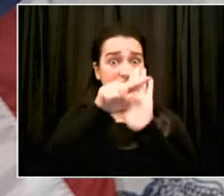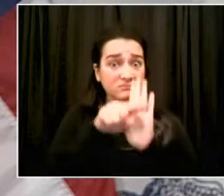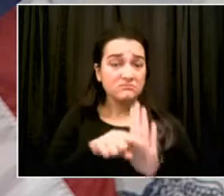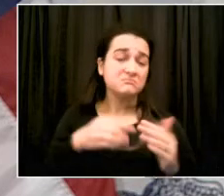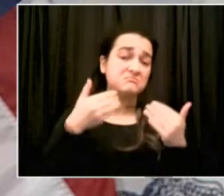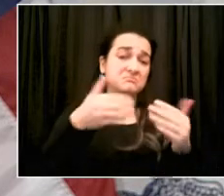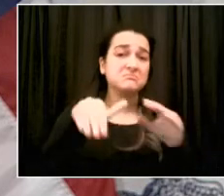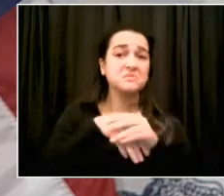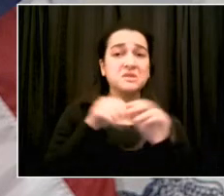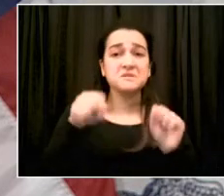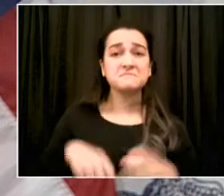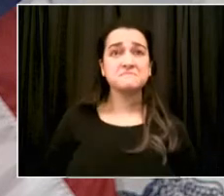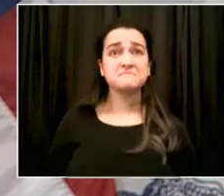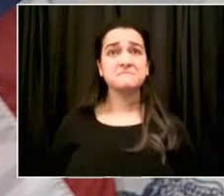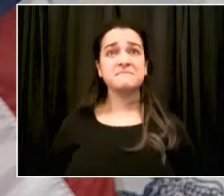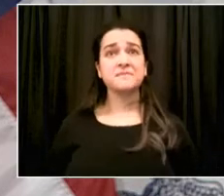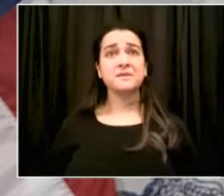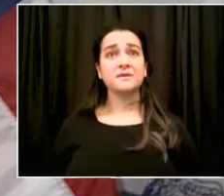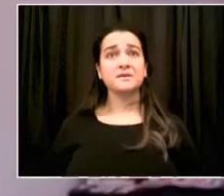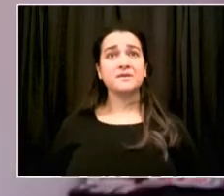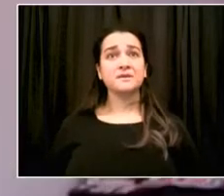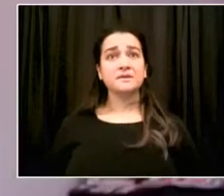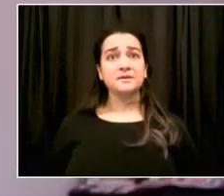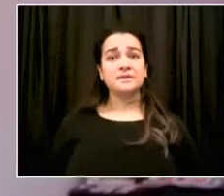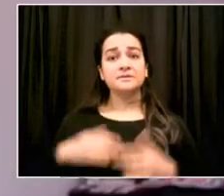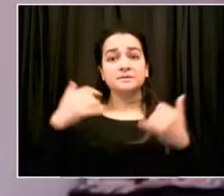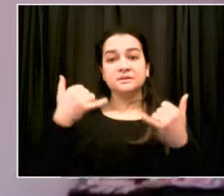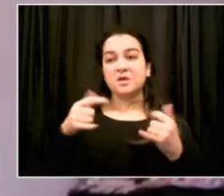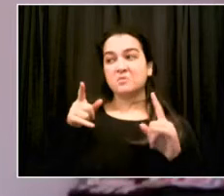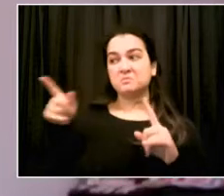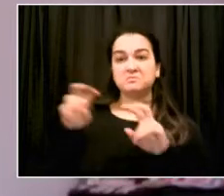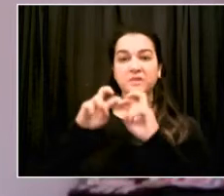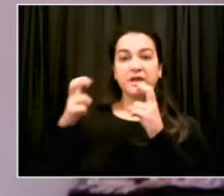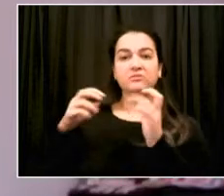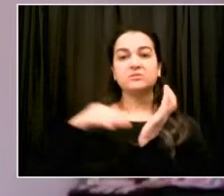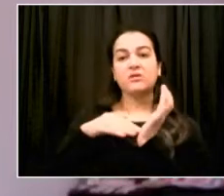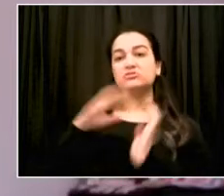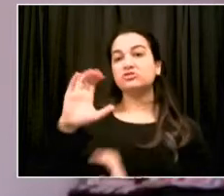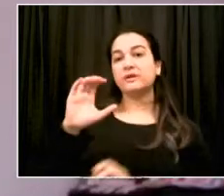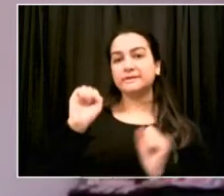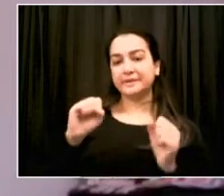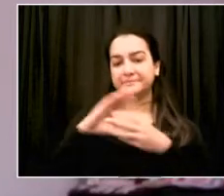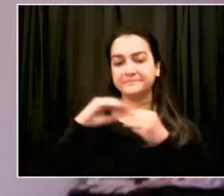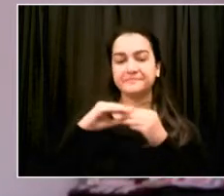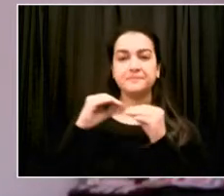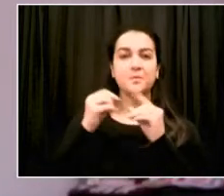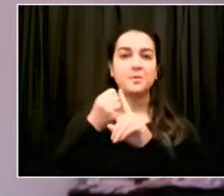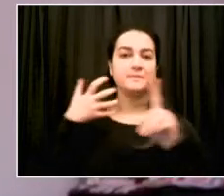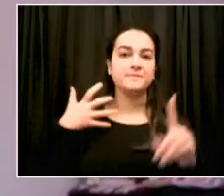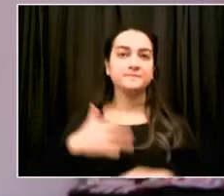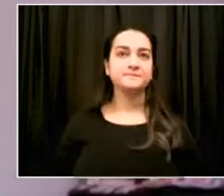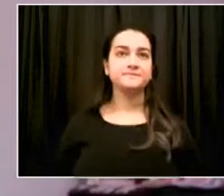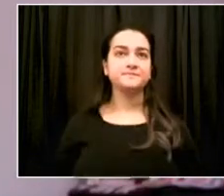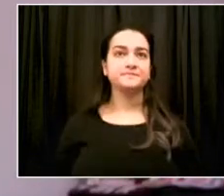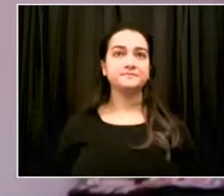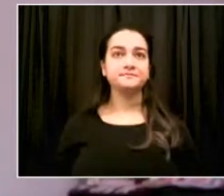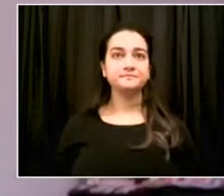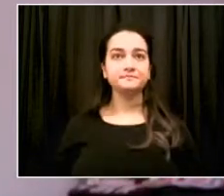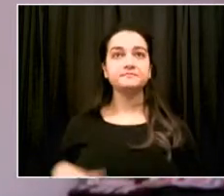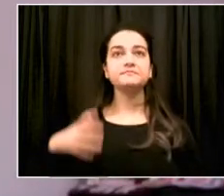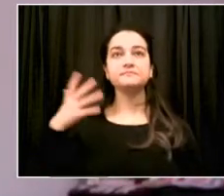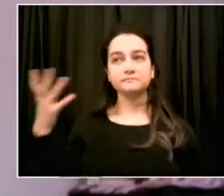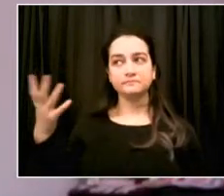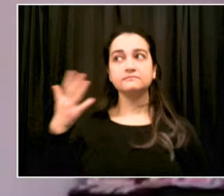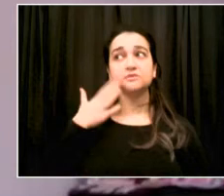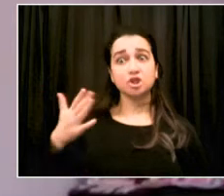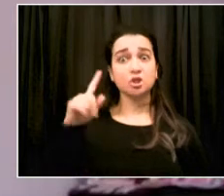of the challenges we're facing. Dr. Choksi. Thank you, sir. And yes, we are actively working with our counterparts at the New